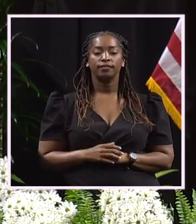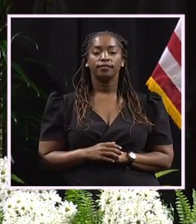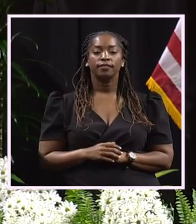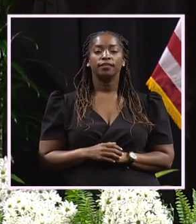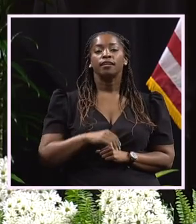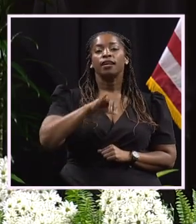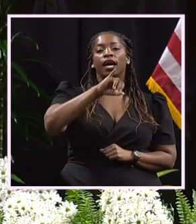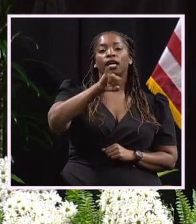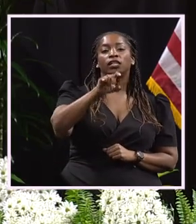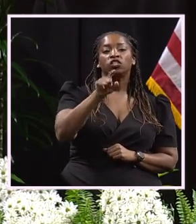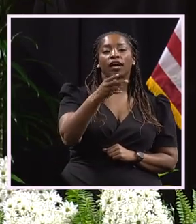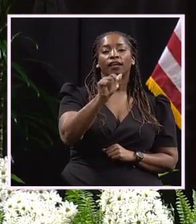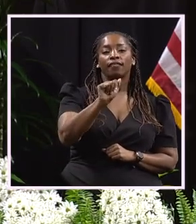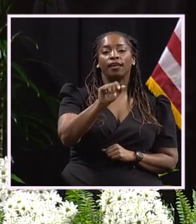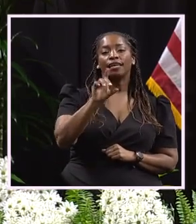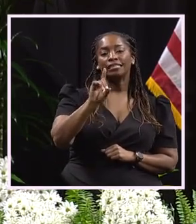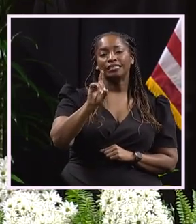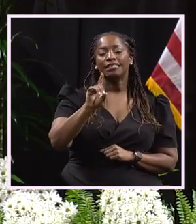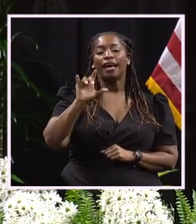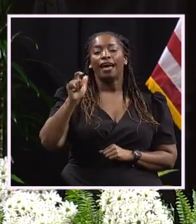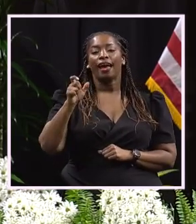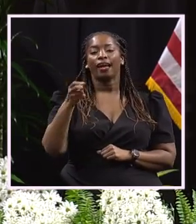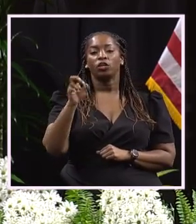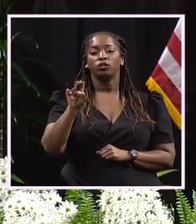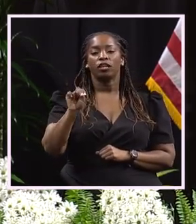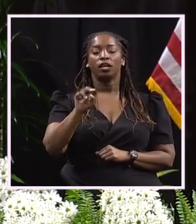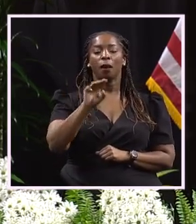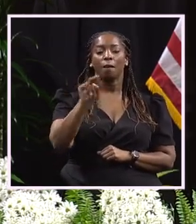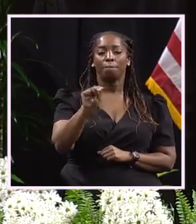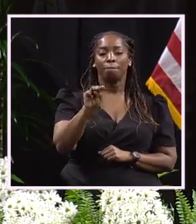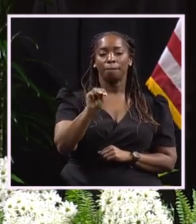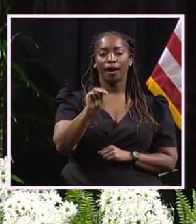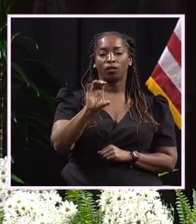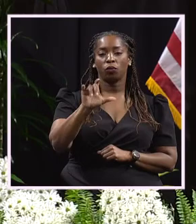Jonathan David Anderson, magna cum laude.